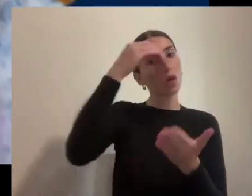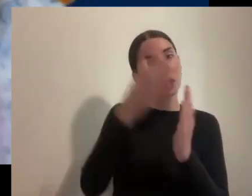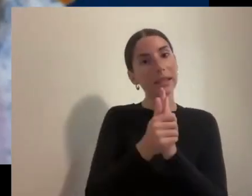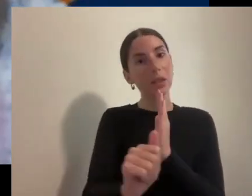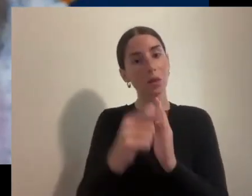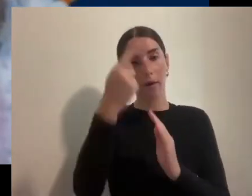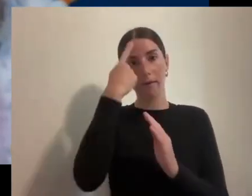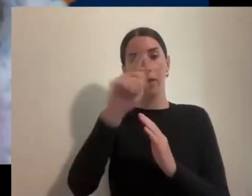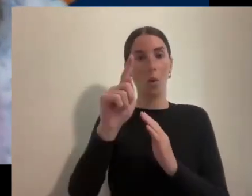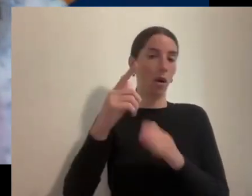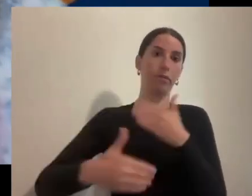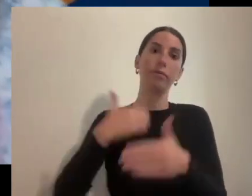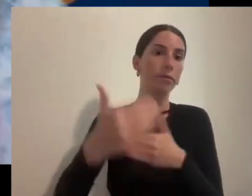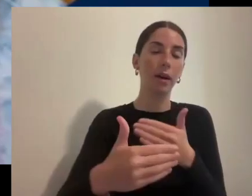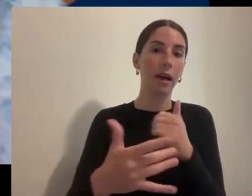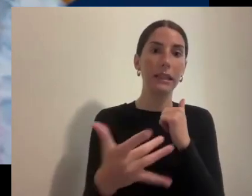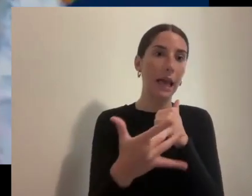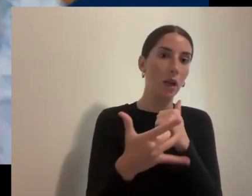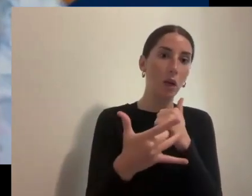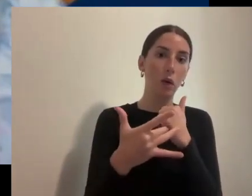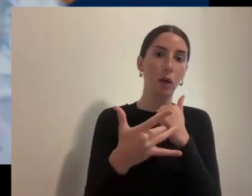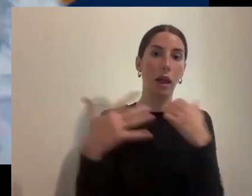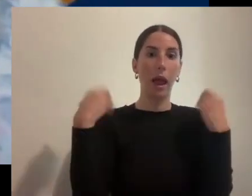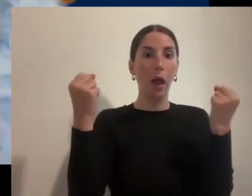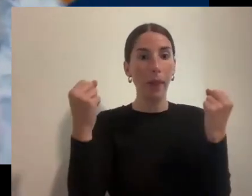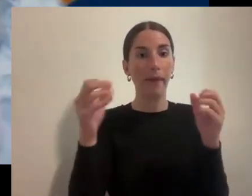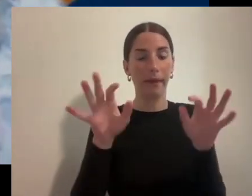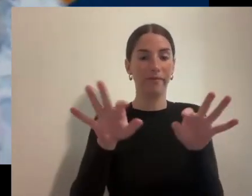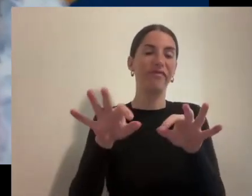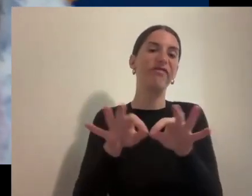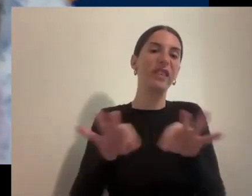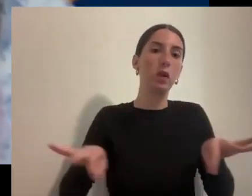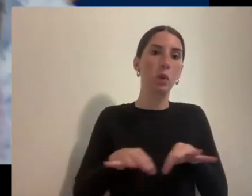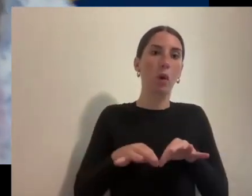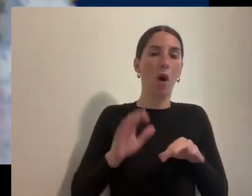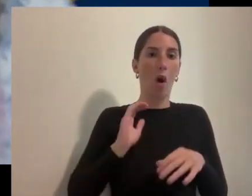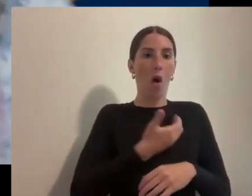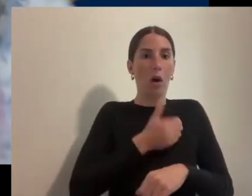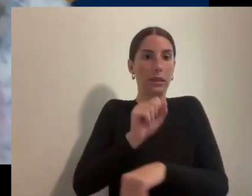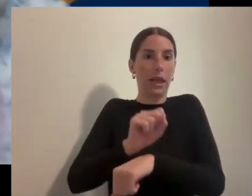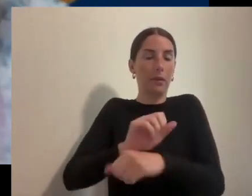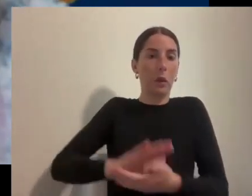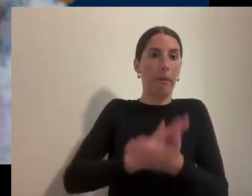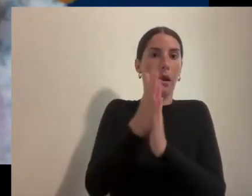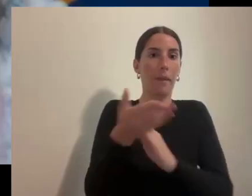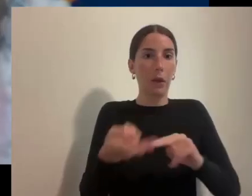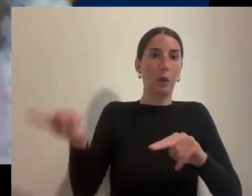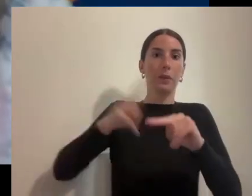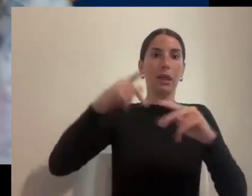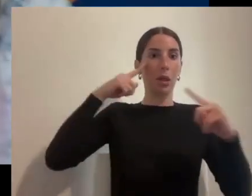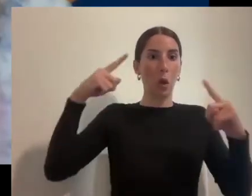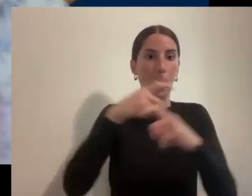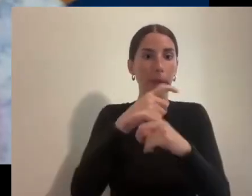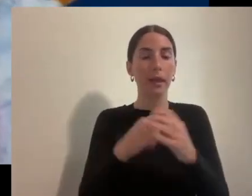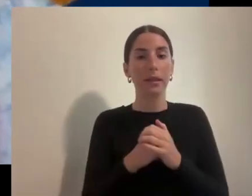rapidly expanding telehealth field where assignments are becoming increasingly complex. Become the skilled, confident interpreter